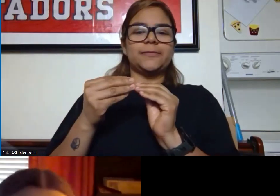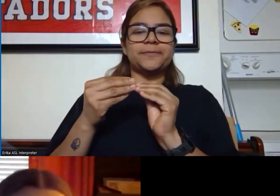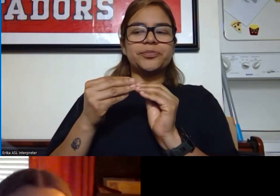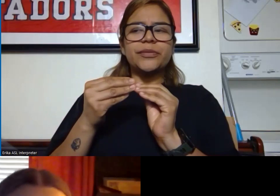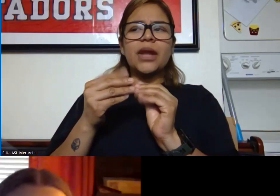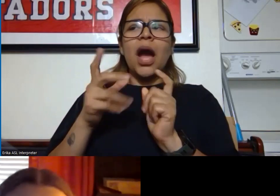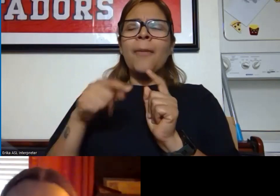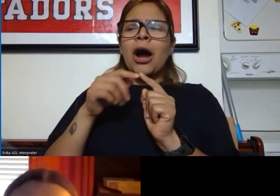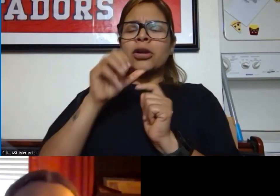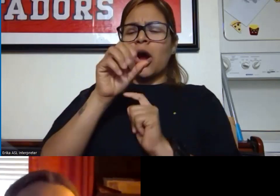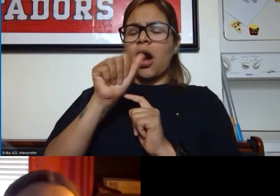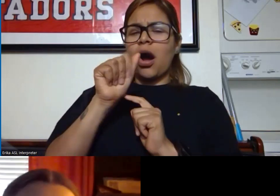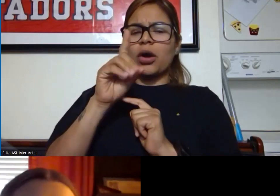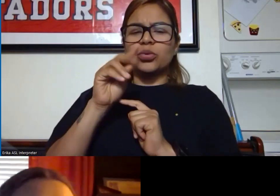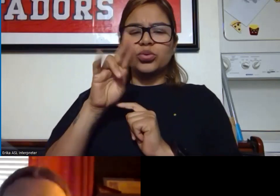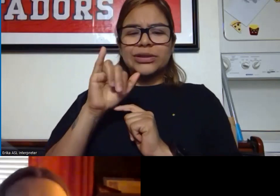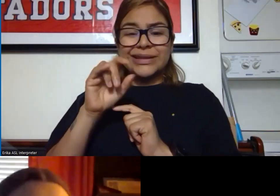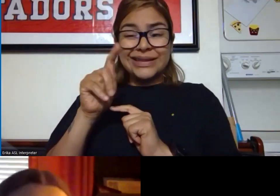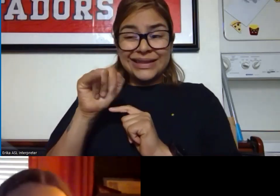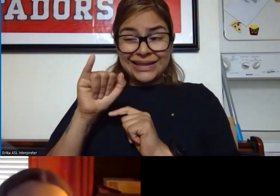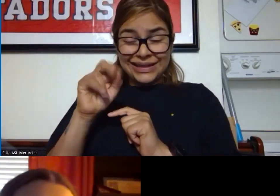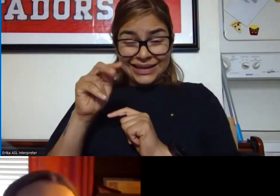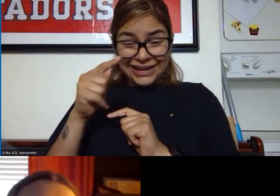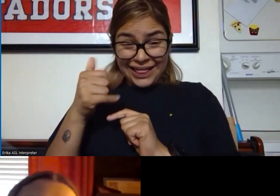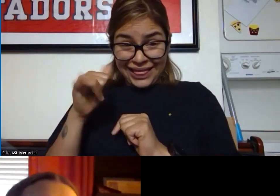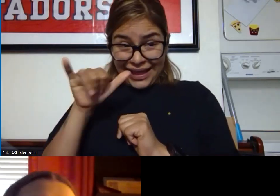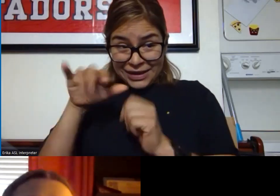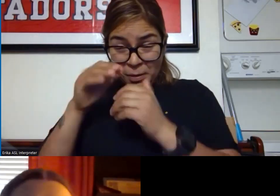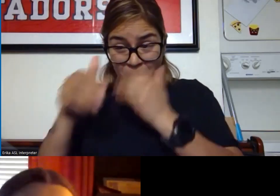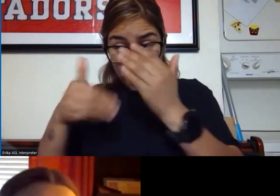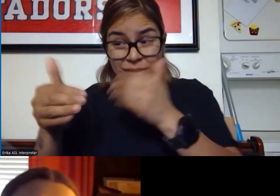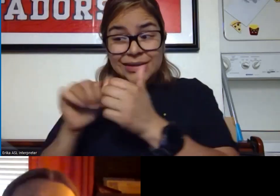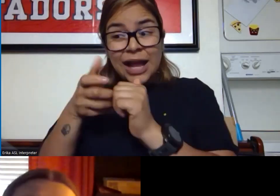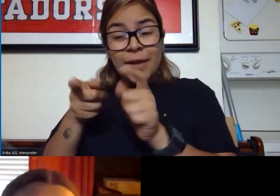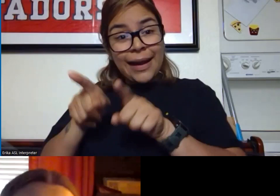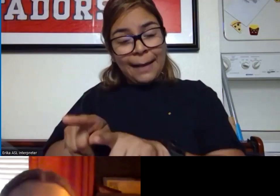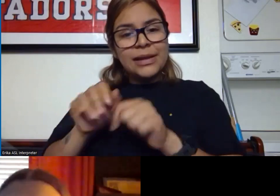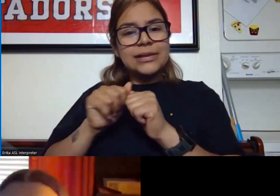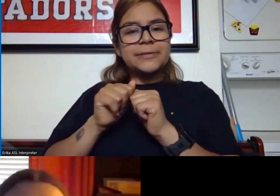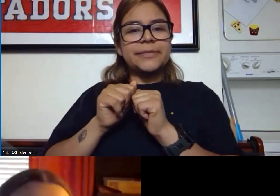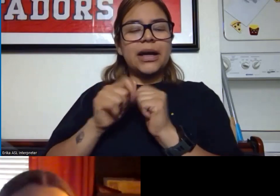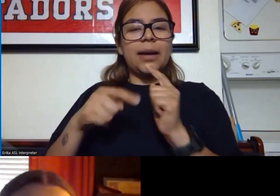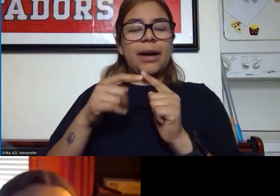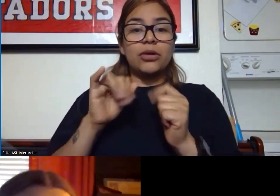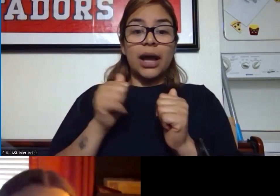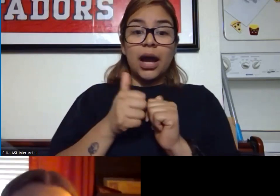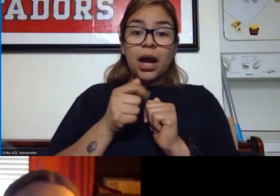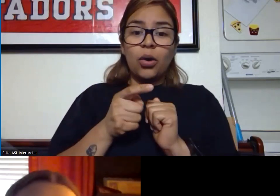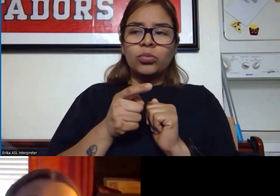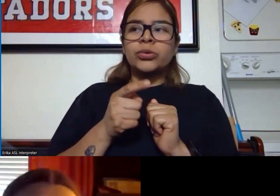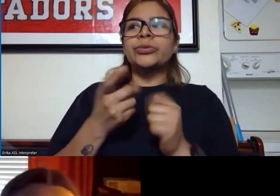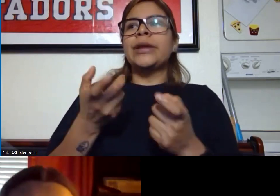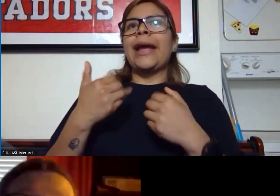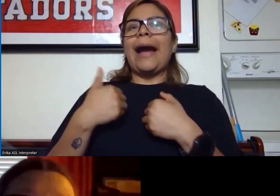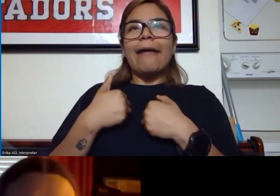auditing process, right? And really ensuring that a few months later that it's still occurring and right, that they're still receiving